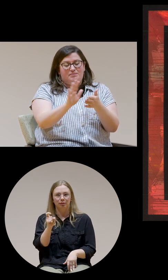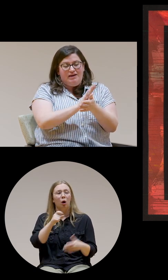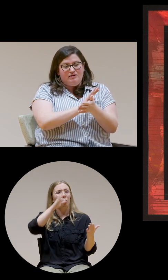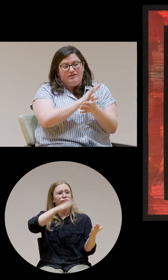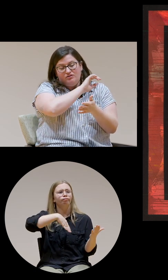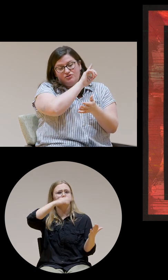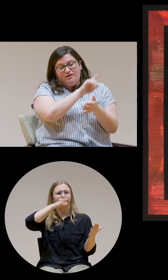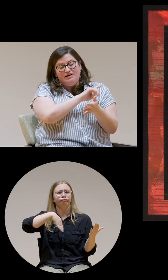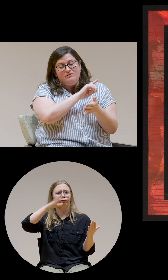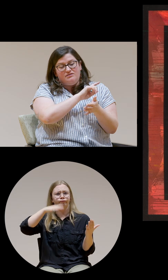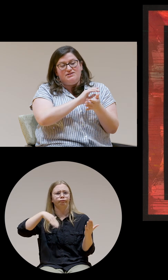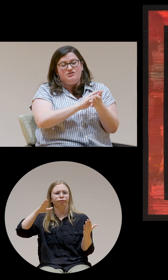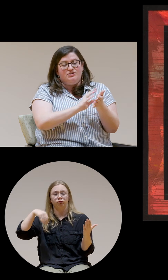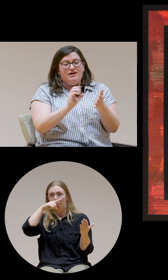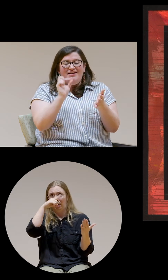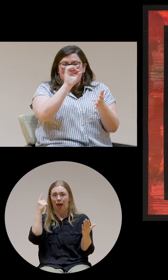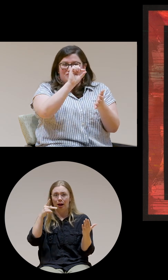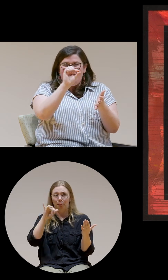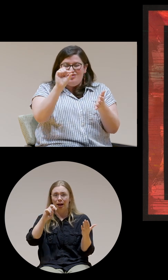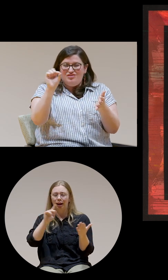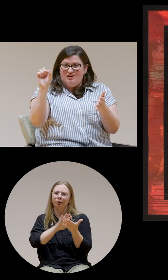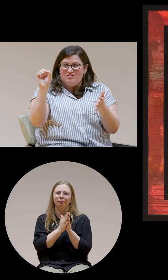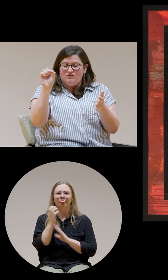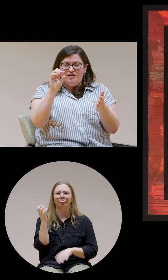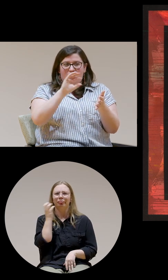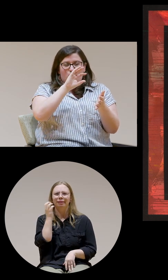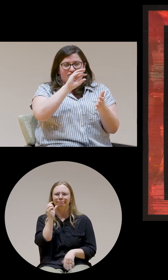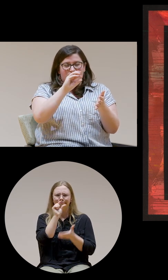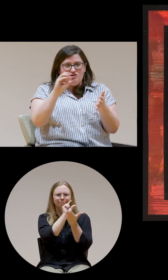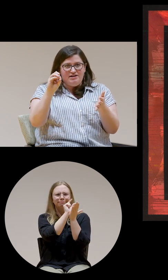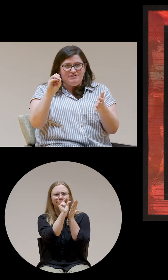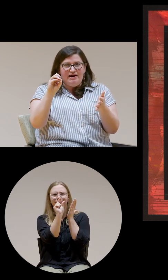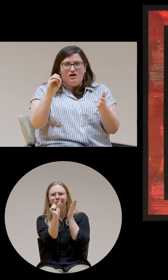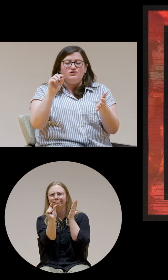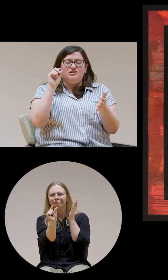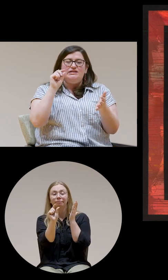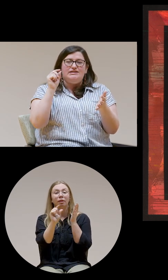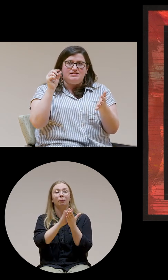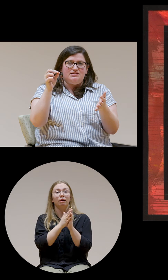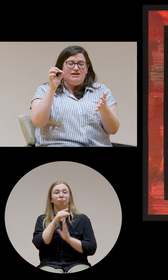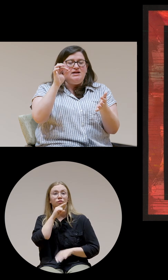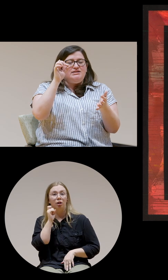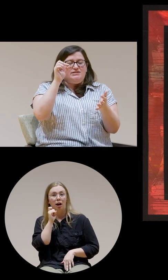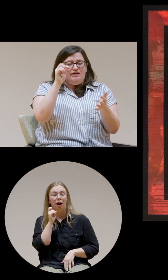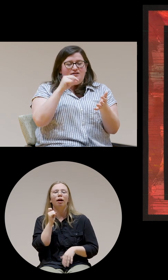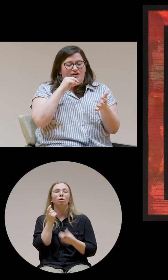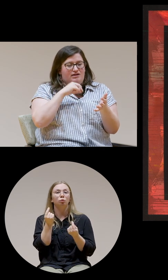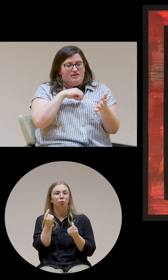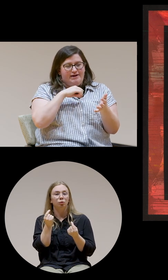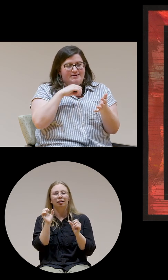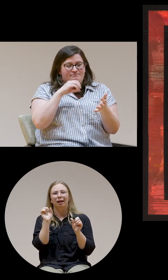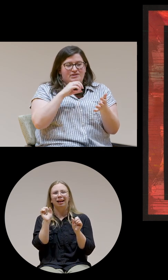that black paint on that large rectangle in the center, it's very thick, right? And when that dries down, she can easily